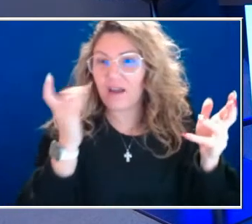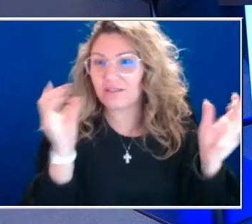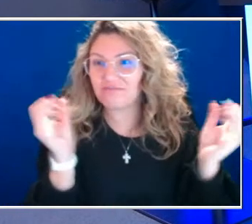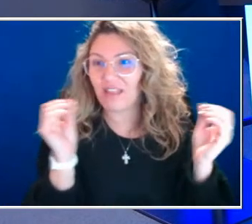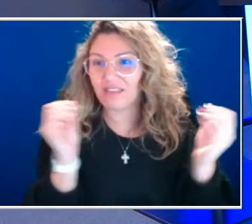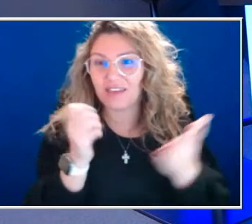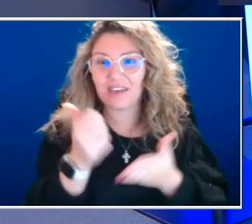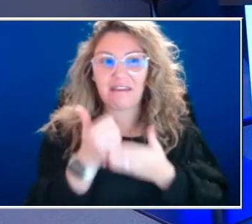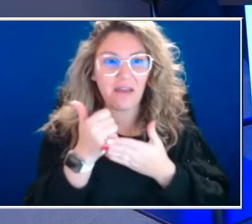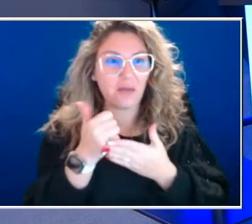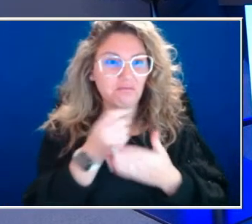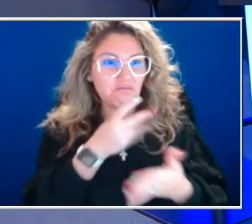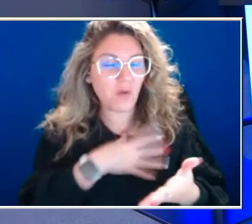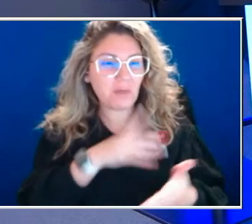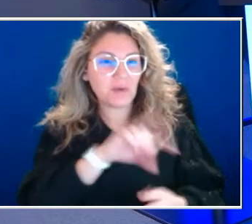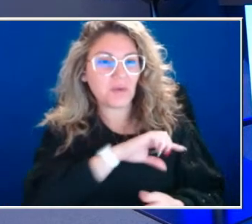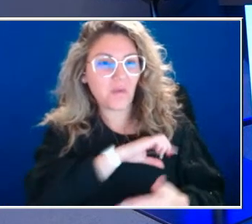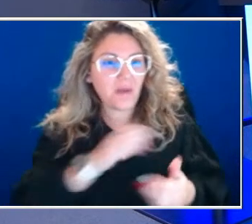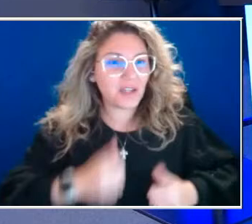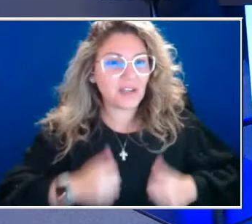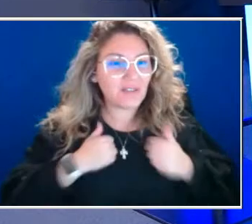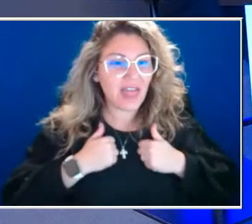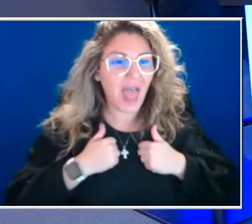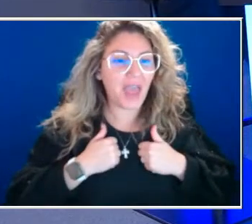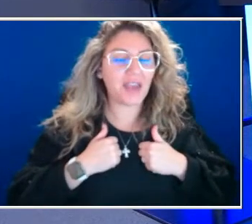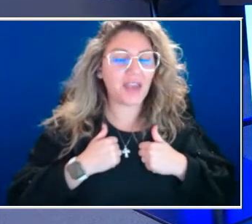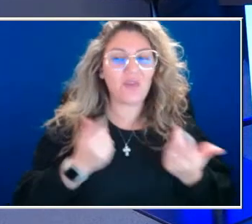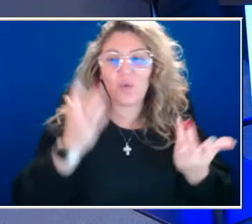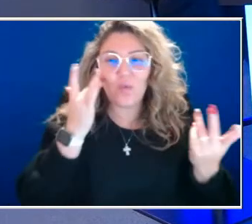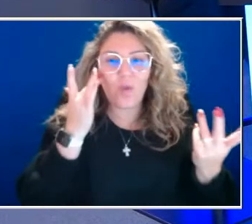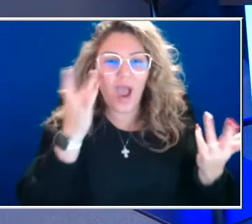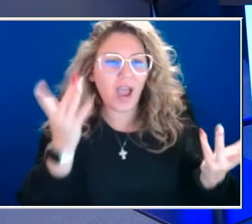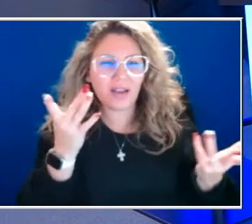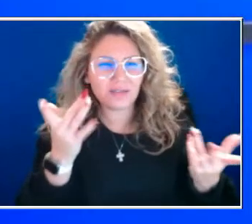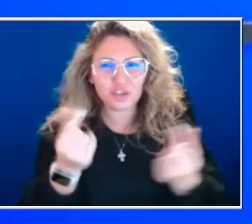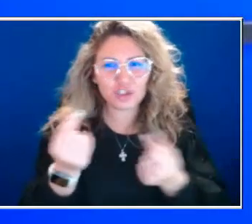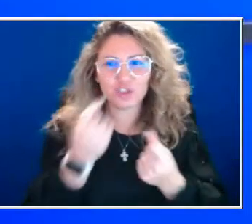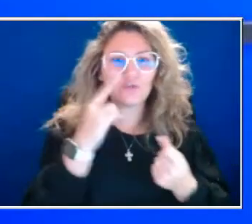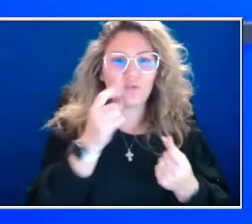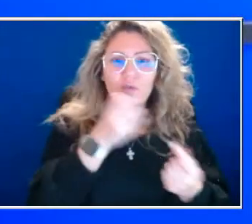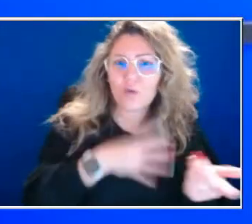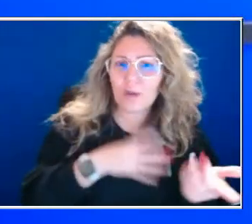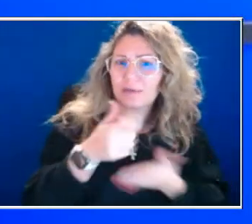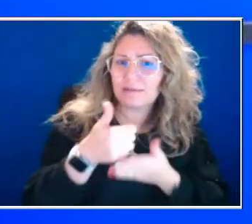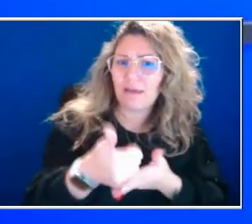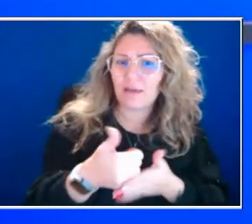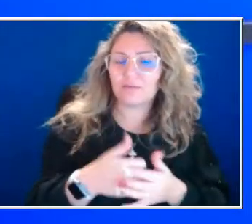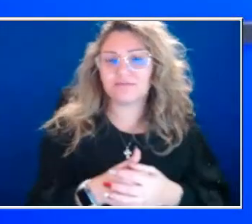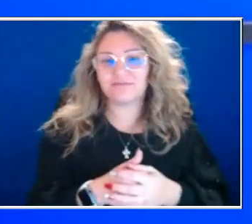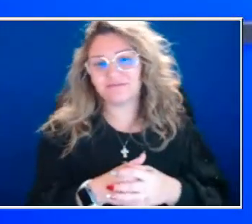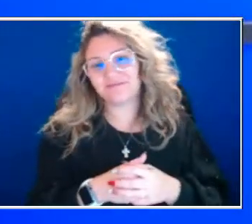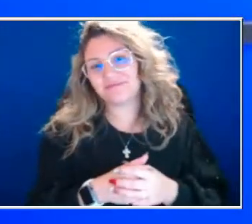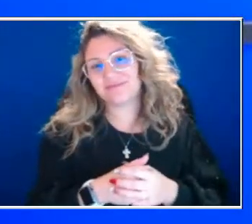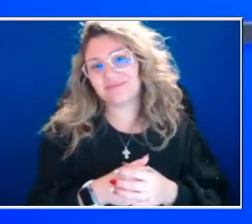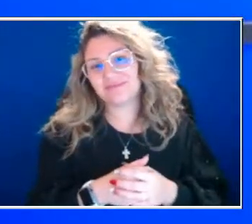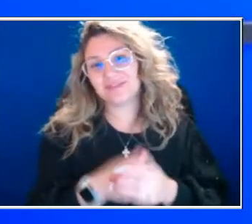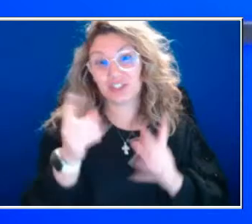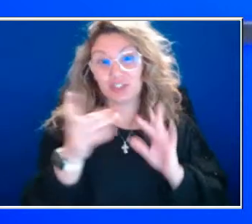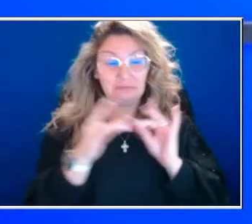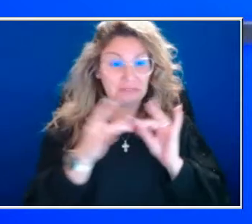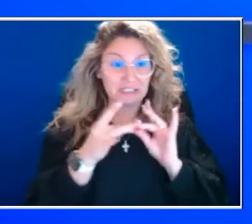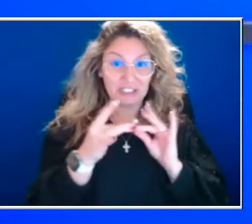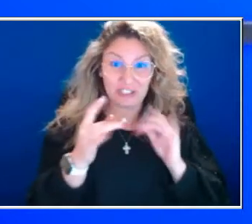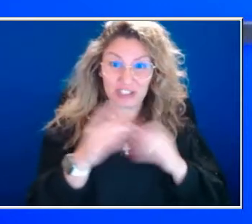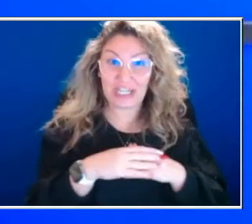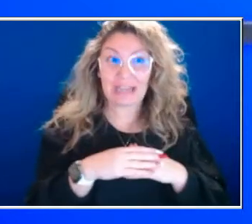life. What can they do for women just to help with that? So she mentioned a lot of quality